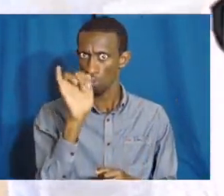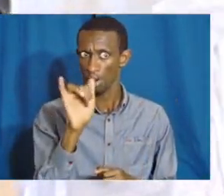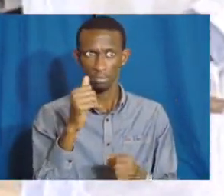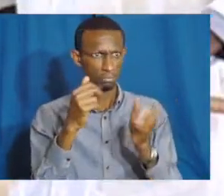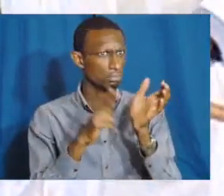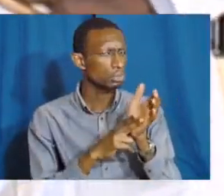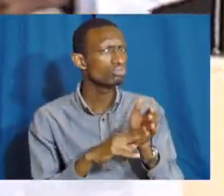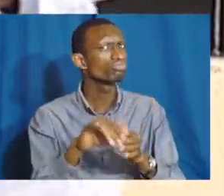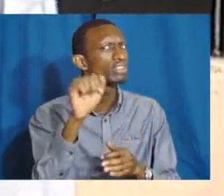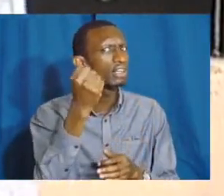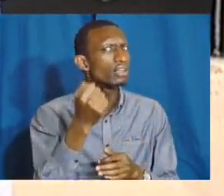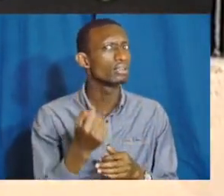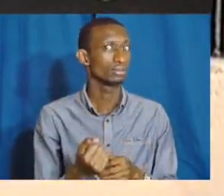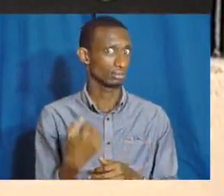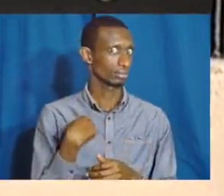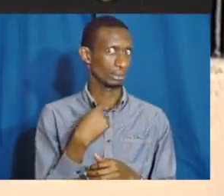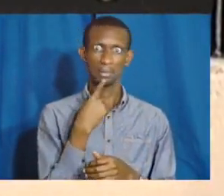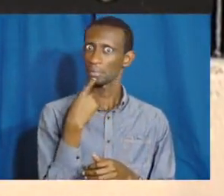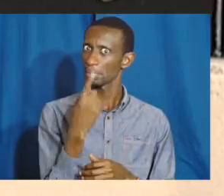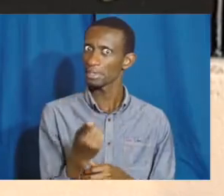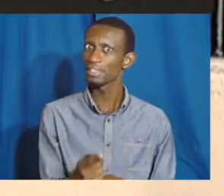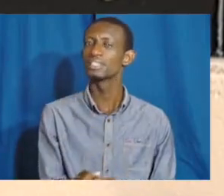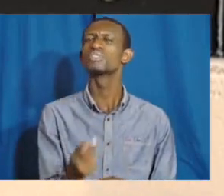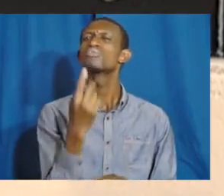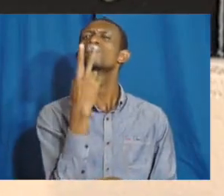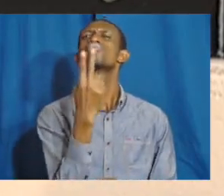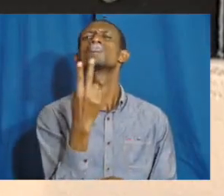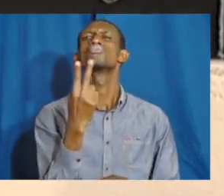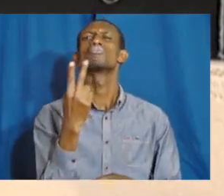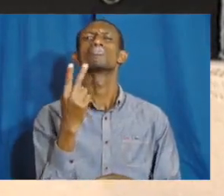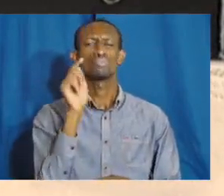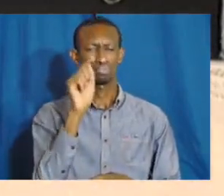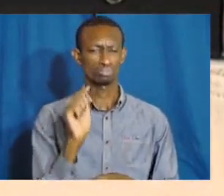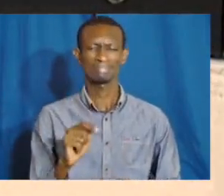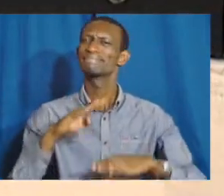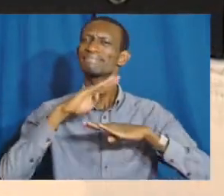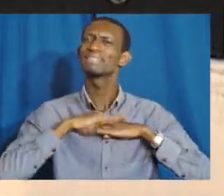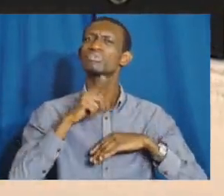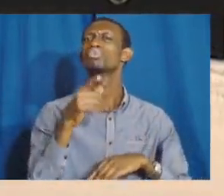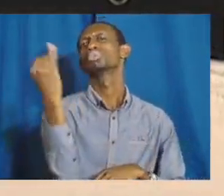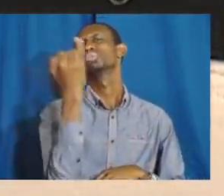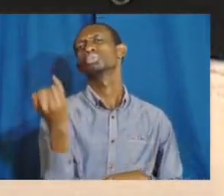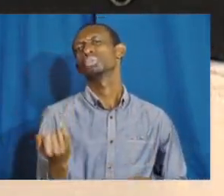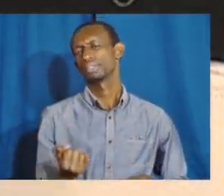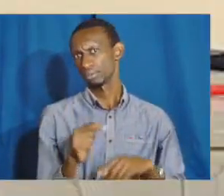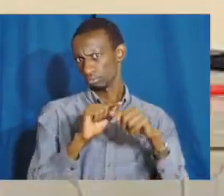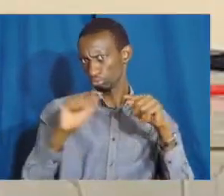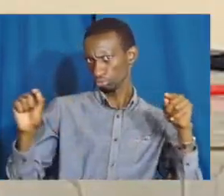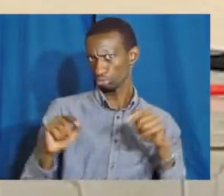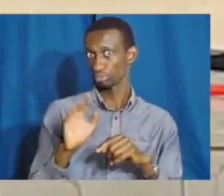5. I told you 2 points are enough for us to draw a line. Let's go over here.